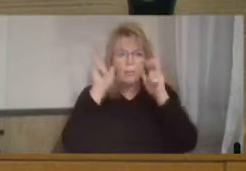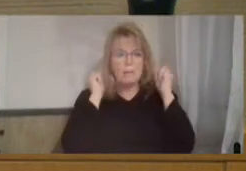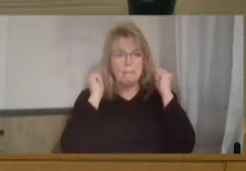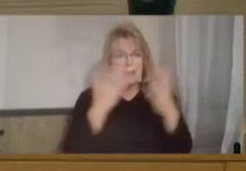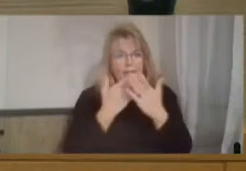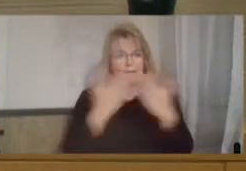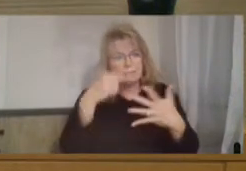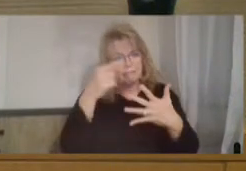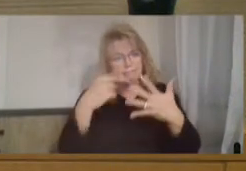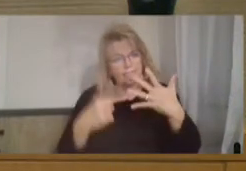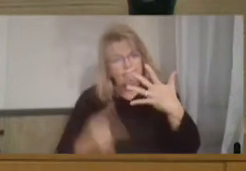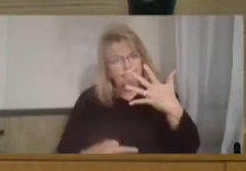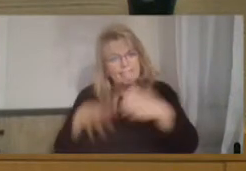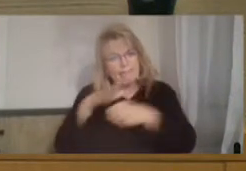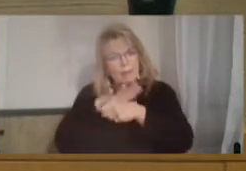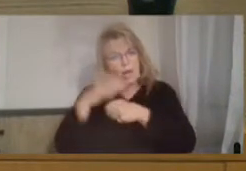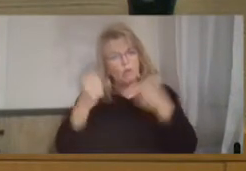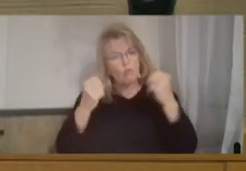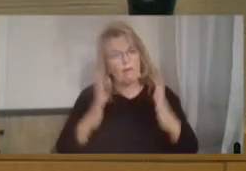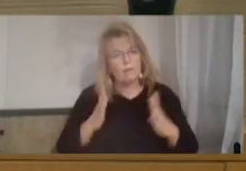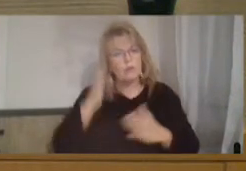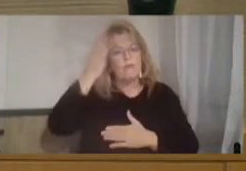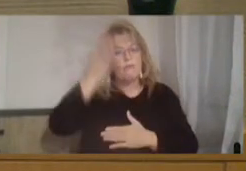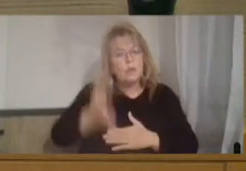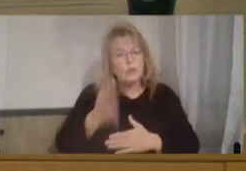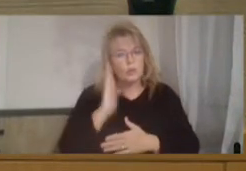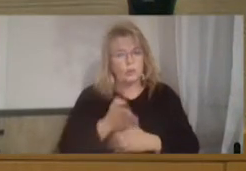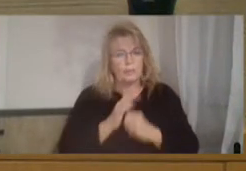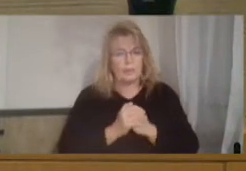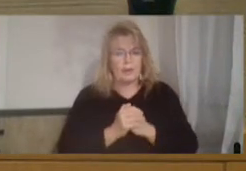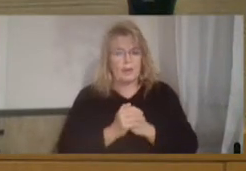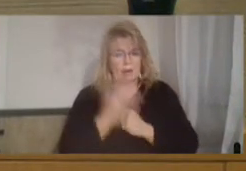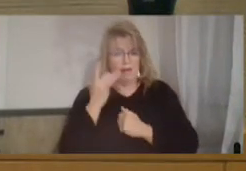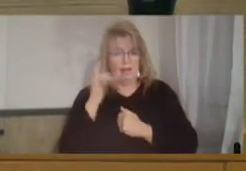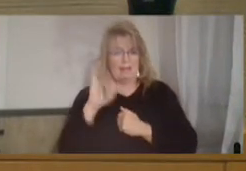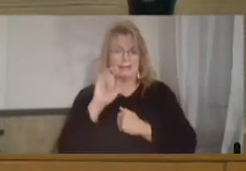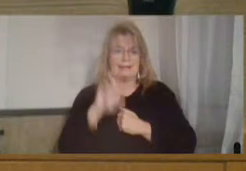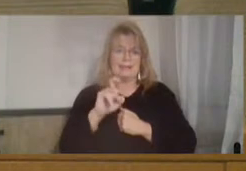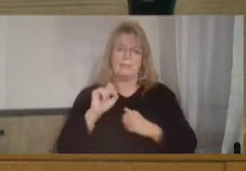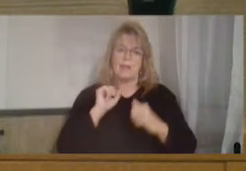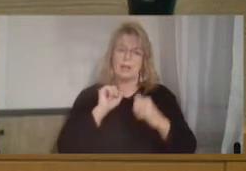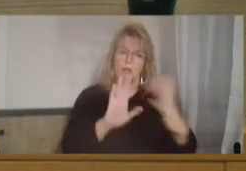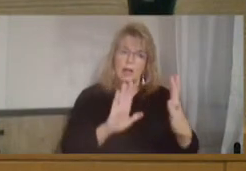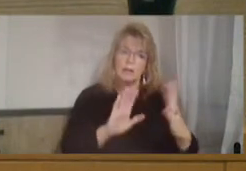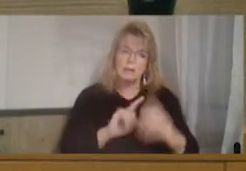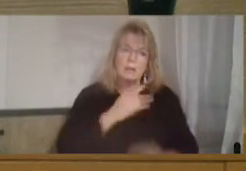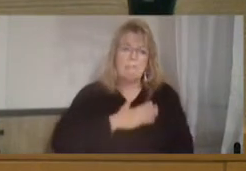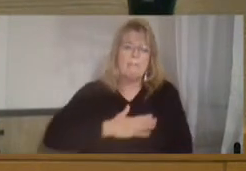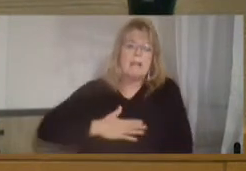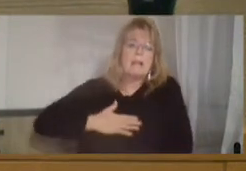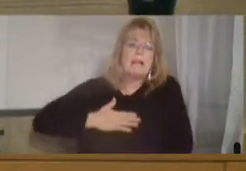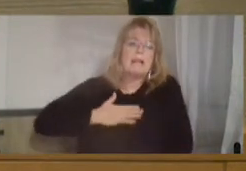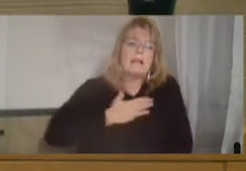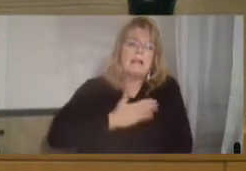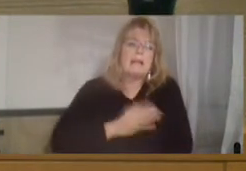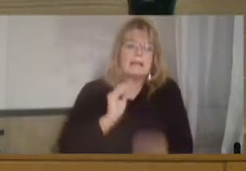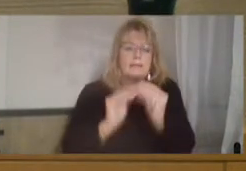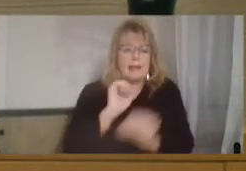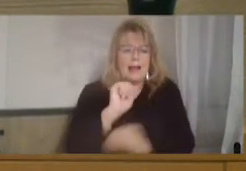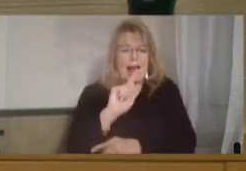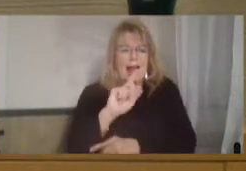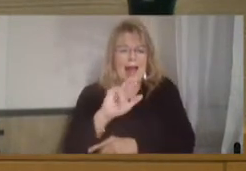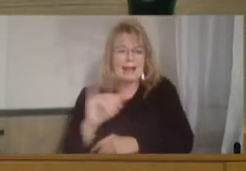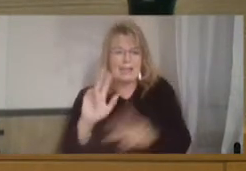area drivers as well in the future because this needs to be addressed. But please fix the alley issue